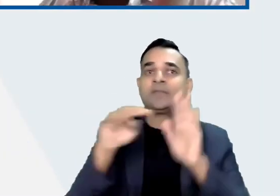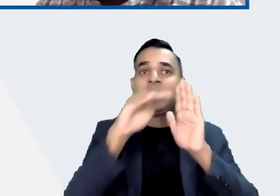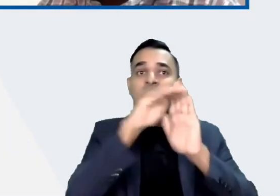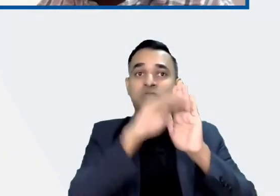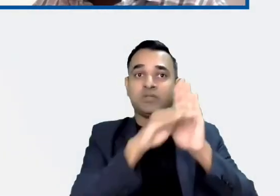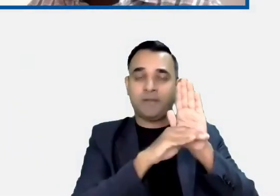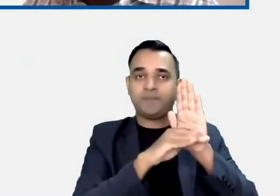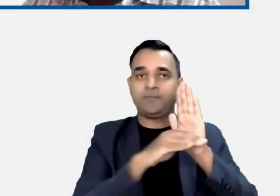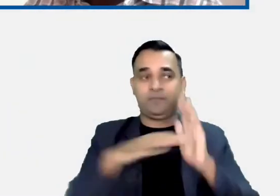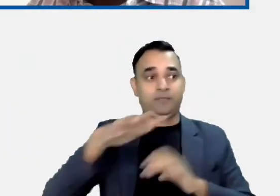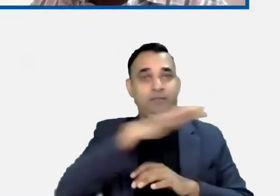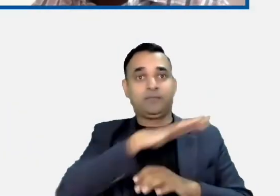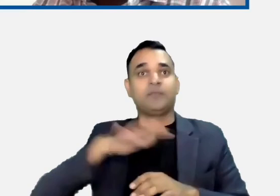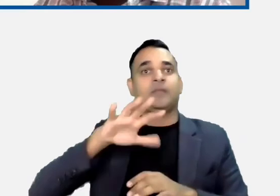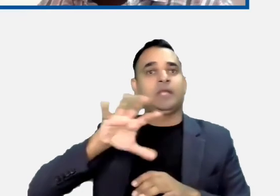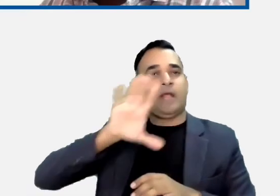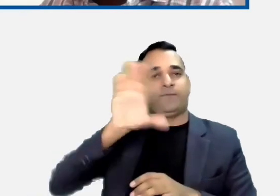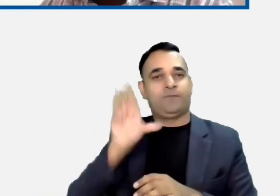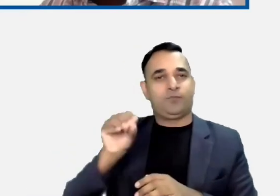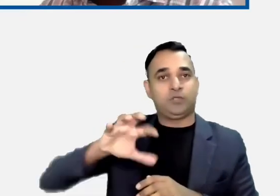Director, my thanks and